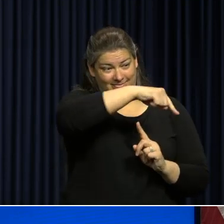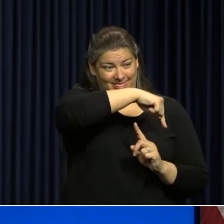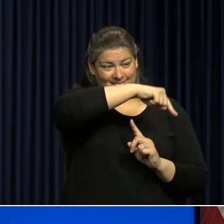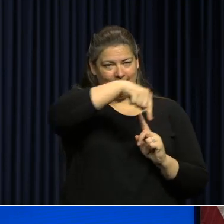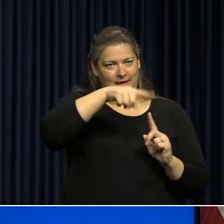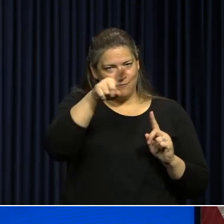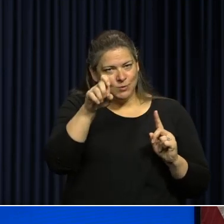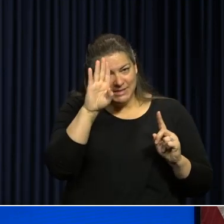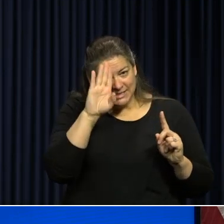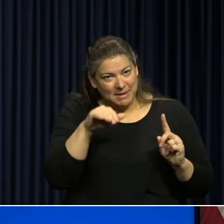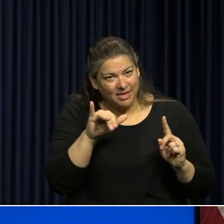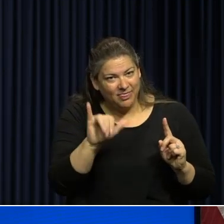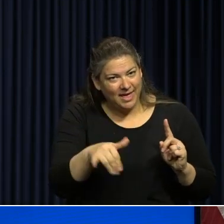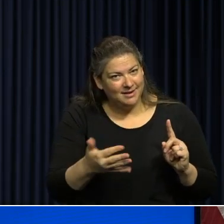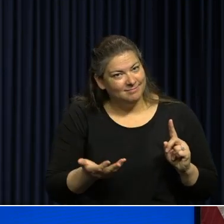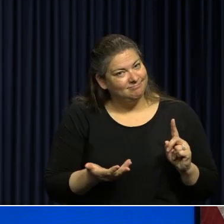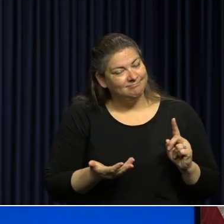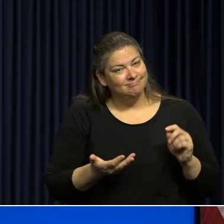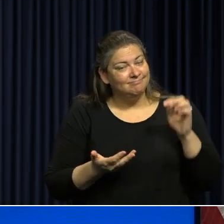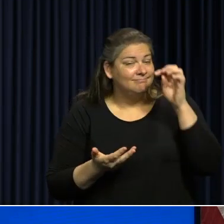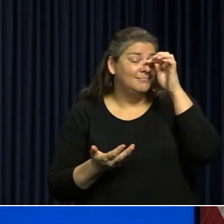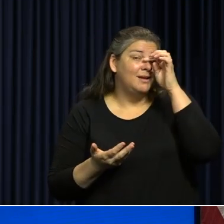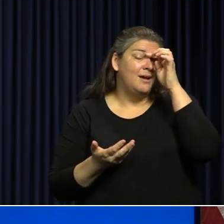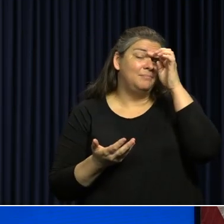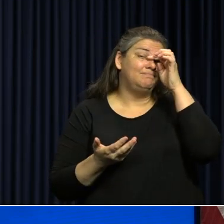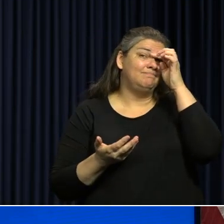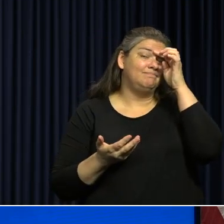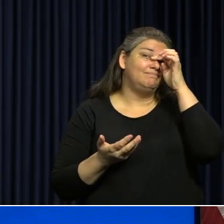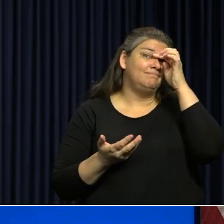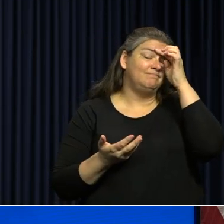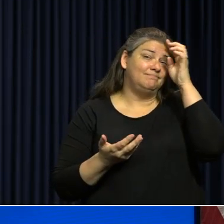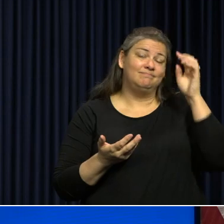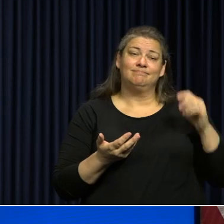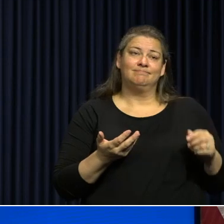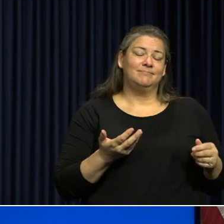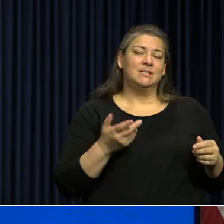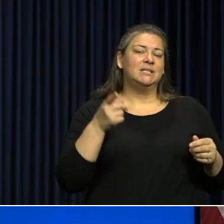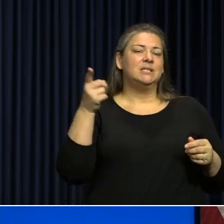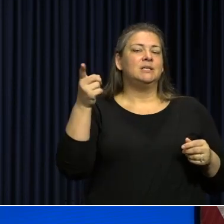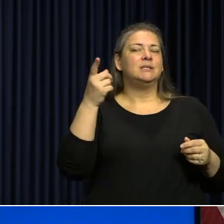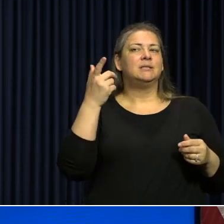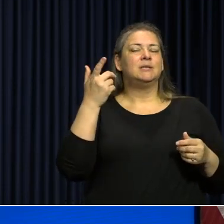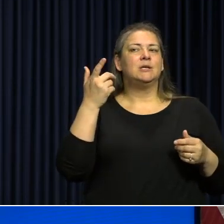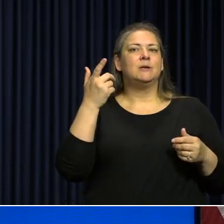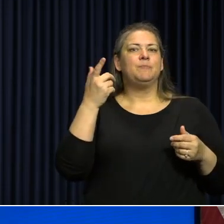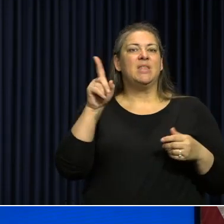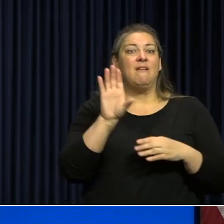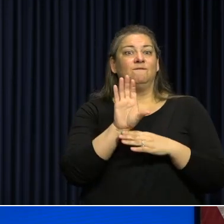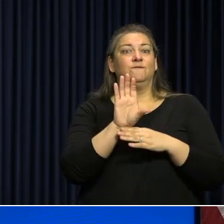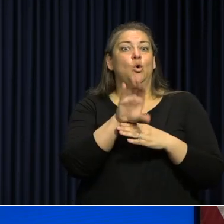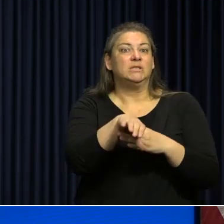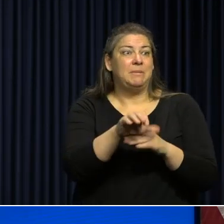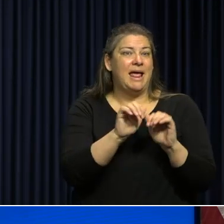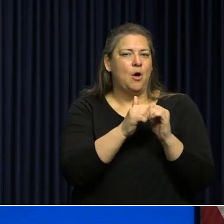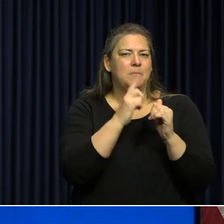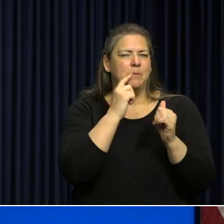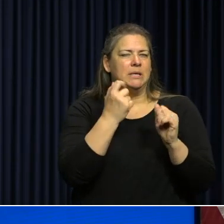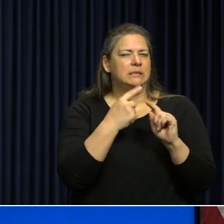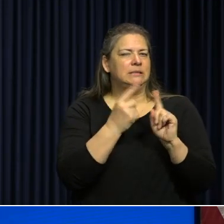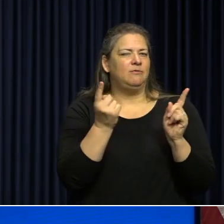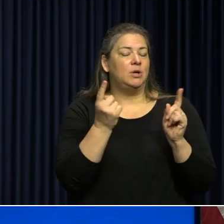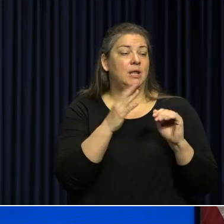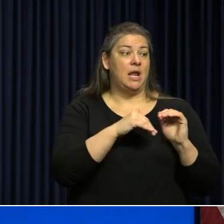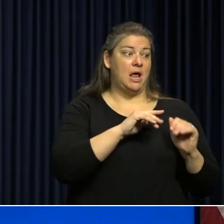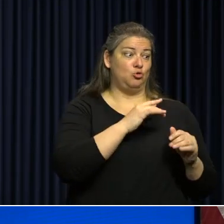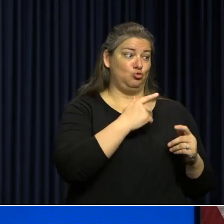happen. Enforcement is going to actually pick up in different ways outside of traditional government enforcement when we